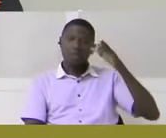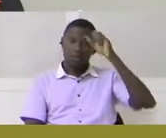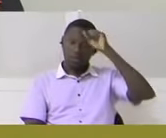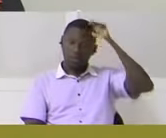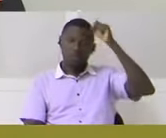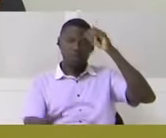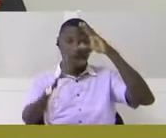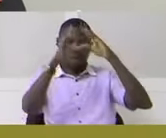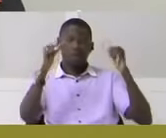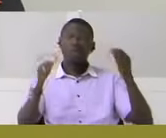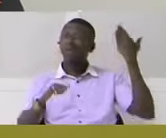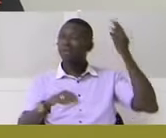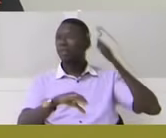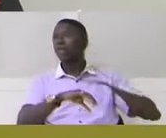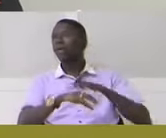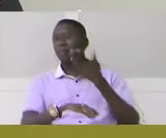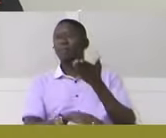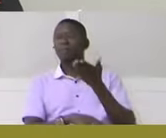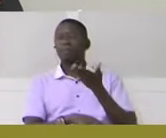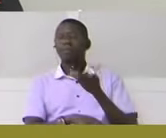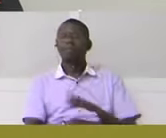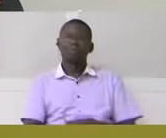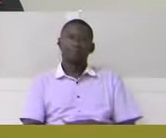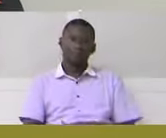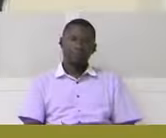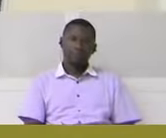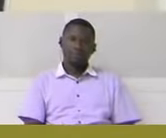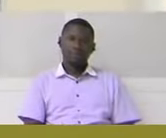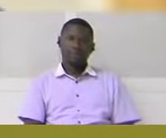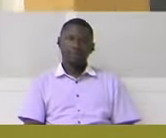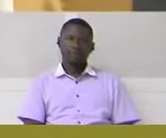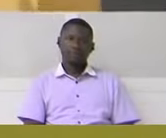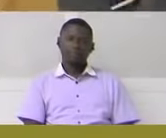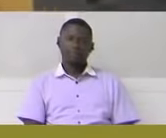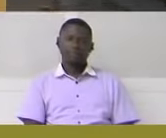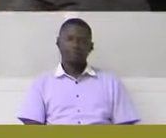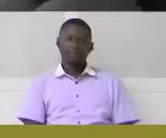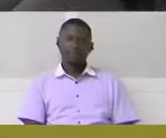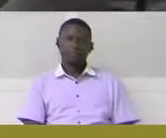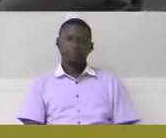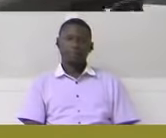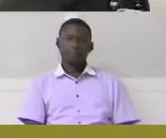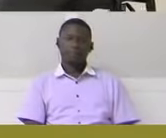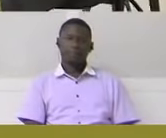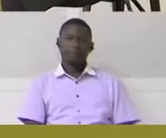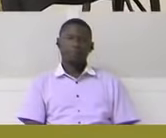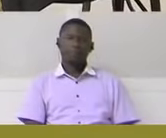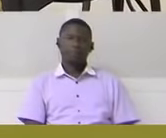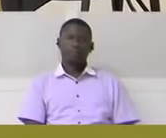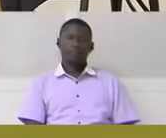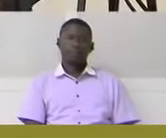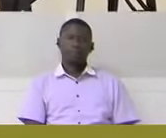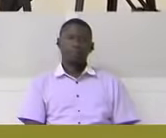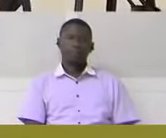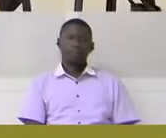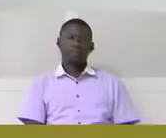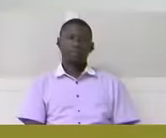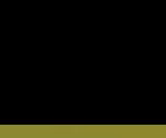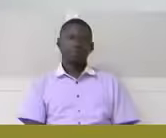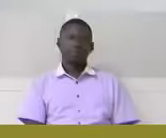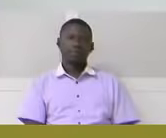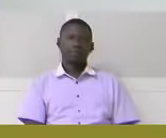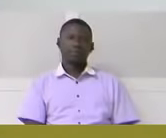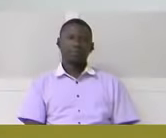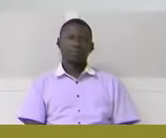state house at that time. I mean, you accident that me yalon ko menu be do ko la min state house wo tembo wolle da tartani